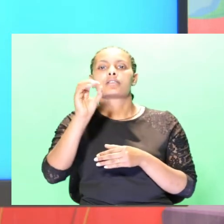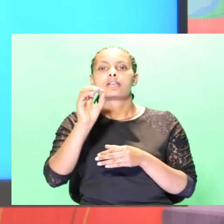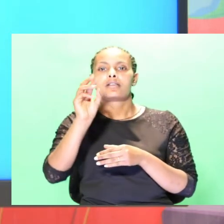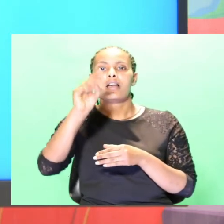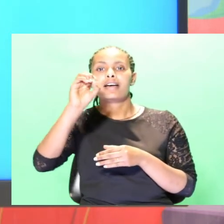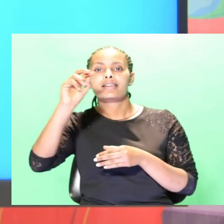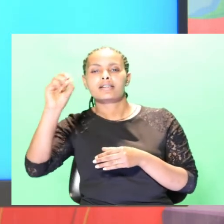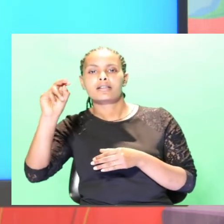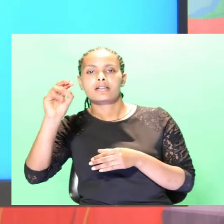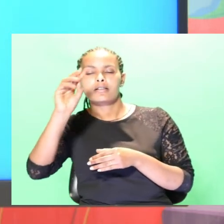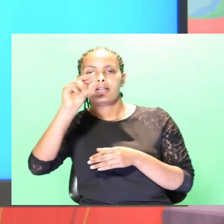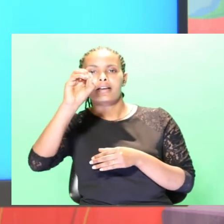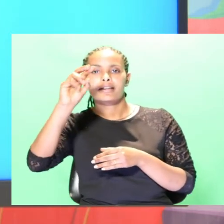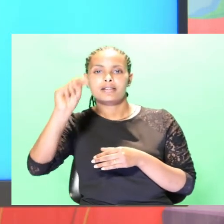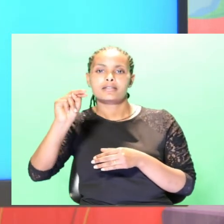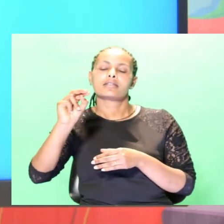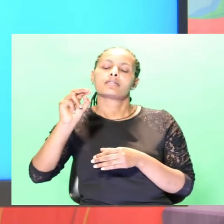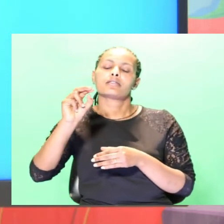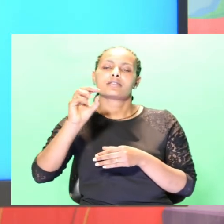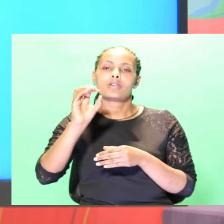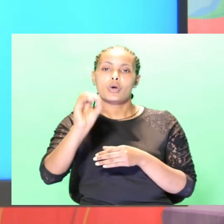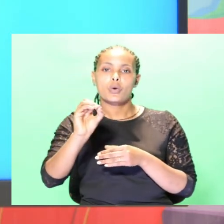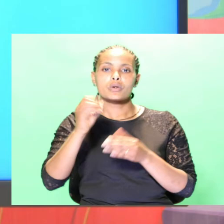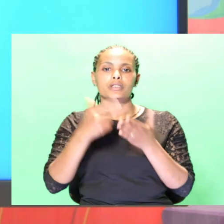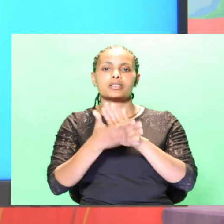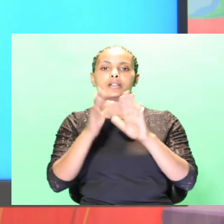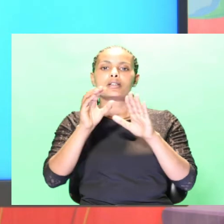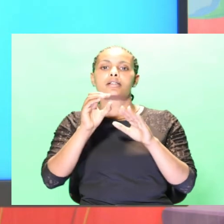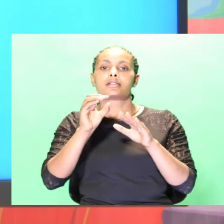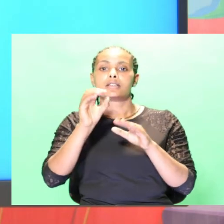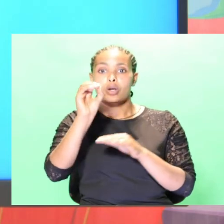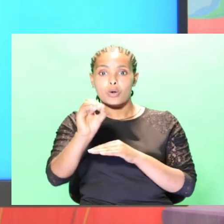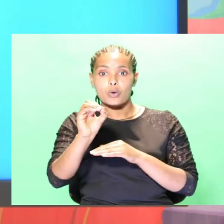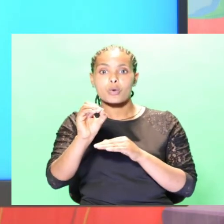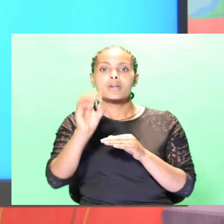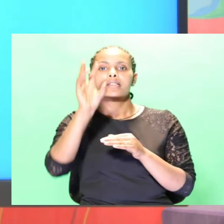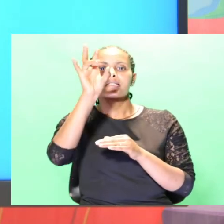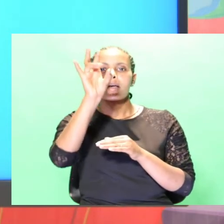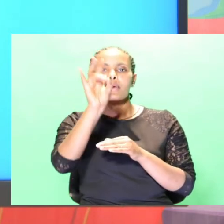We add 1 to the preceding digits and this number is reported as